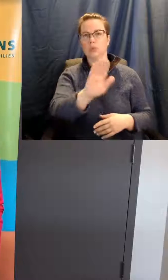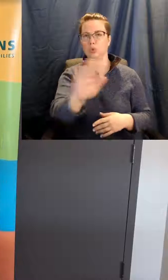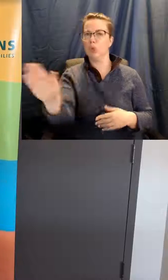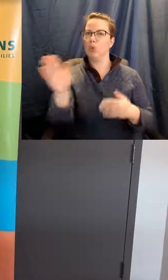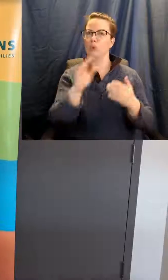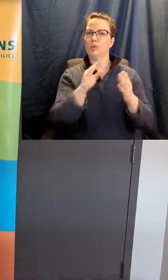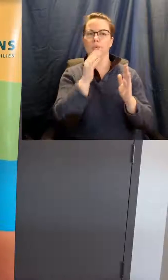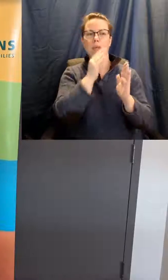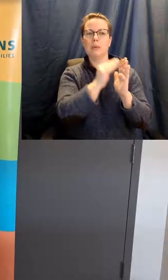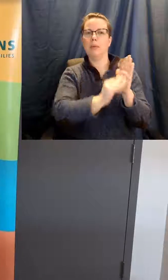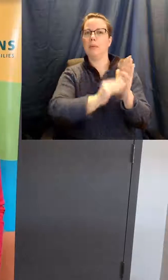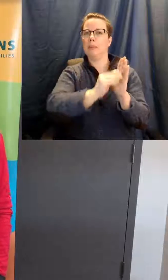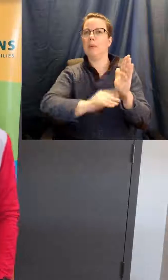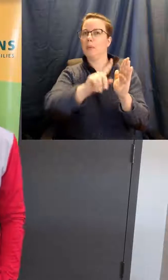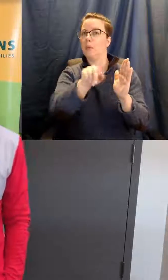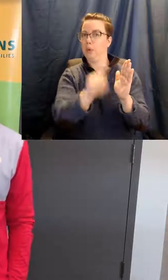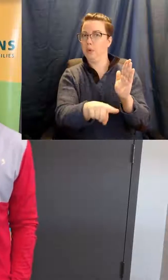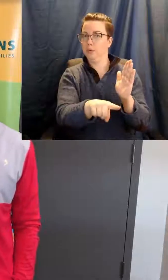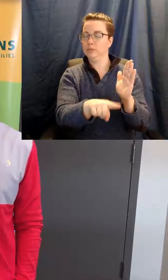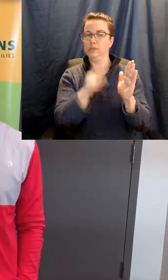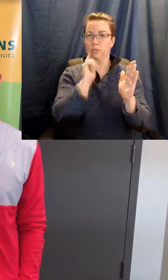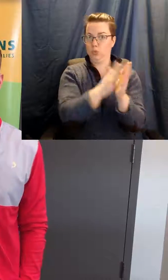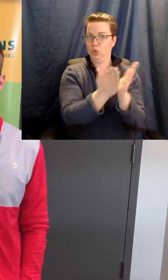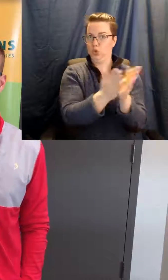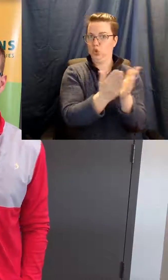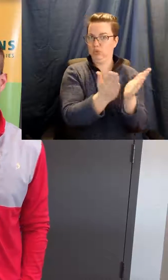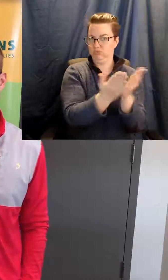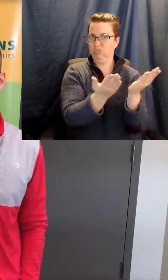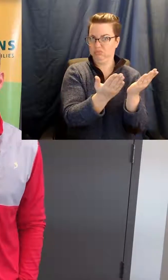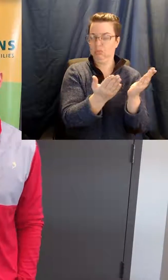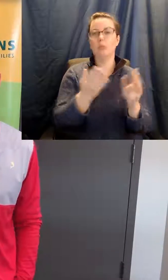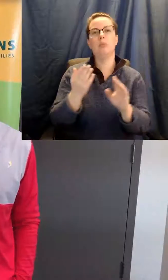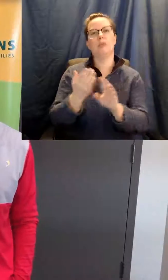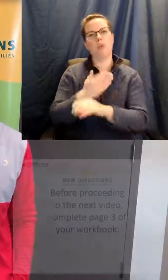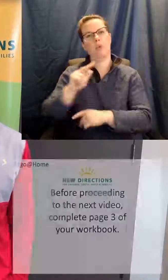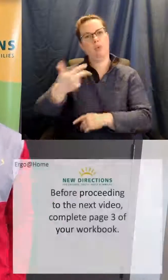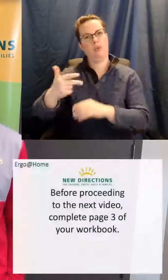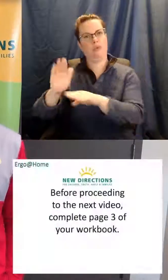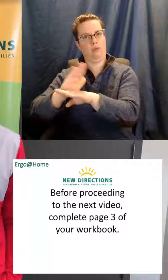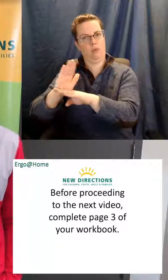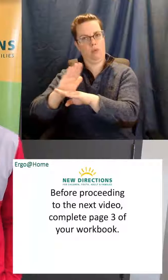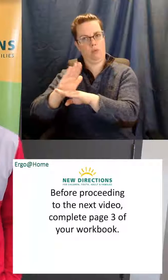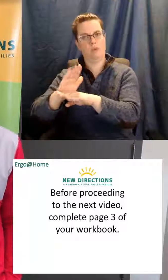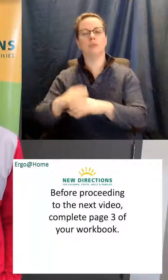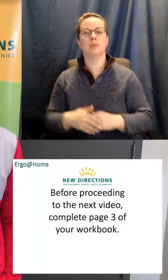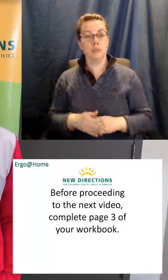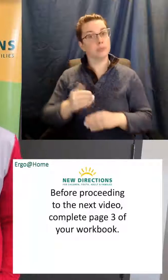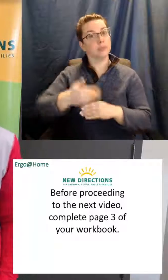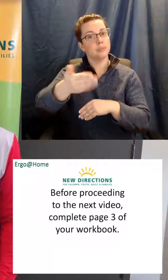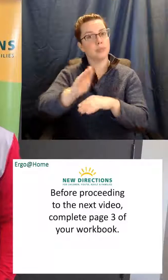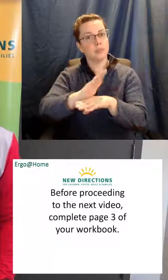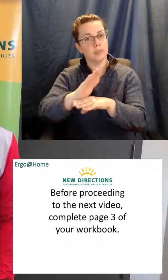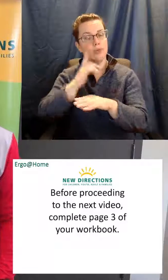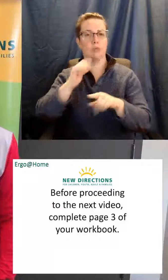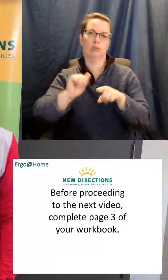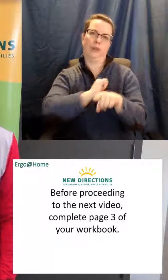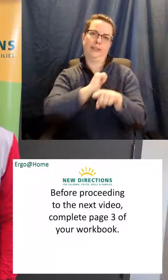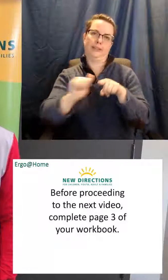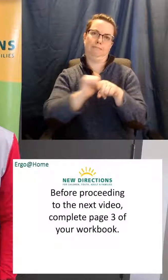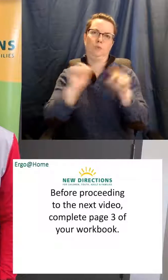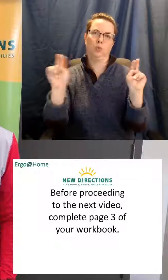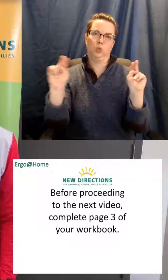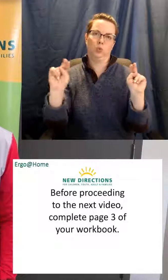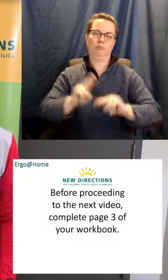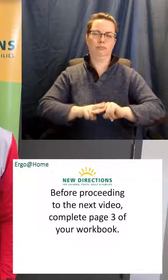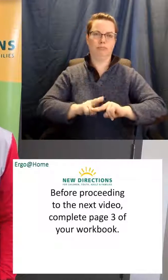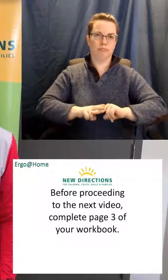So that's the end of video number 2. The next video is about practicing neutral positioning. So you're going to go and work on that next